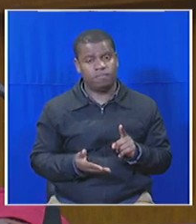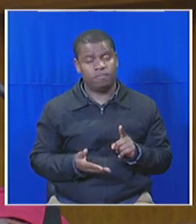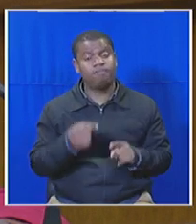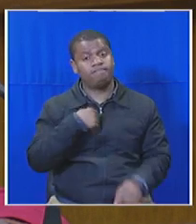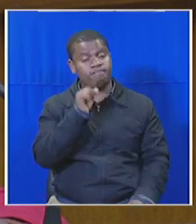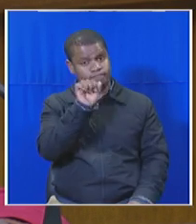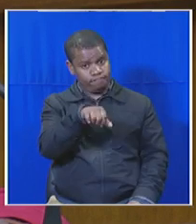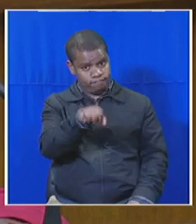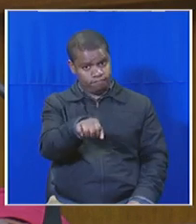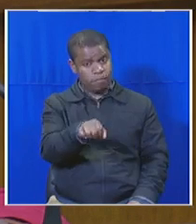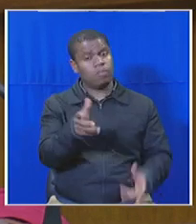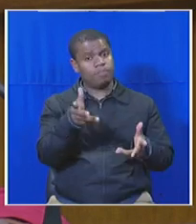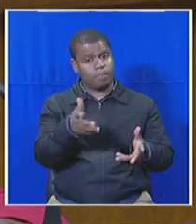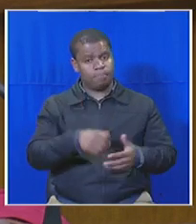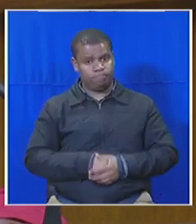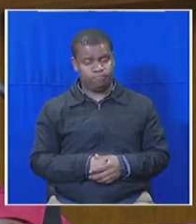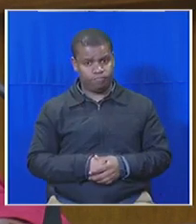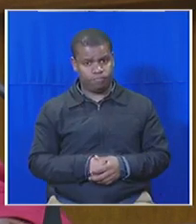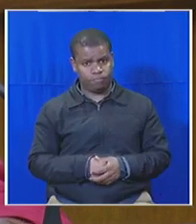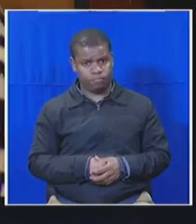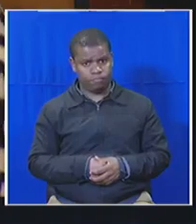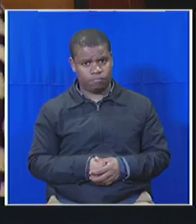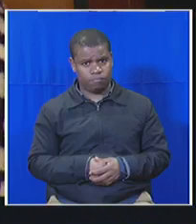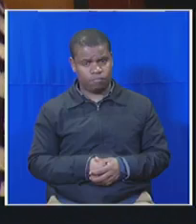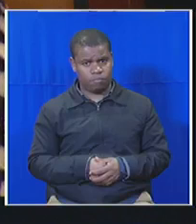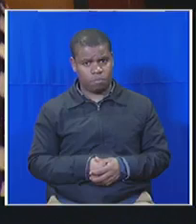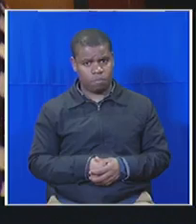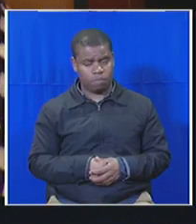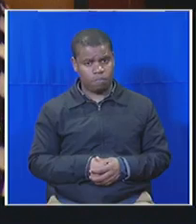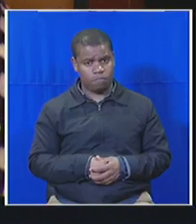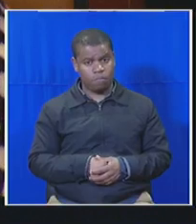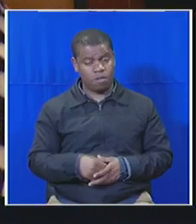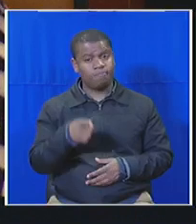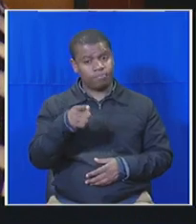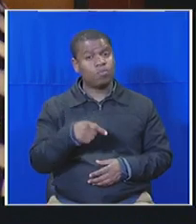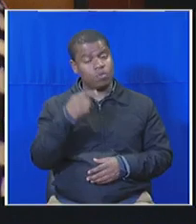Indeed, it is like that. Honourable Member Nzomani, you know that when you